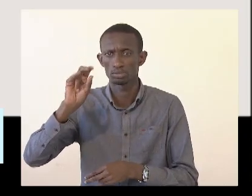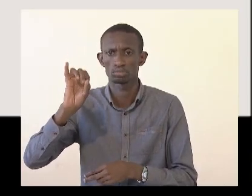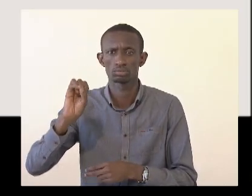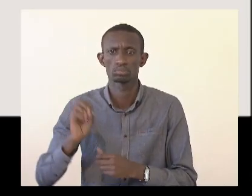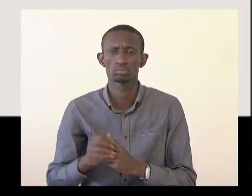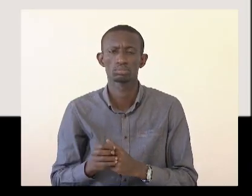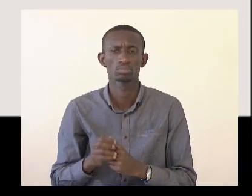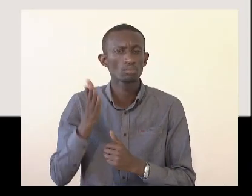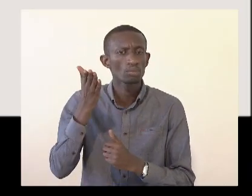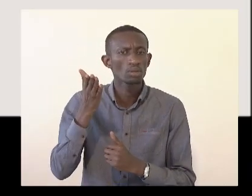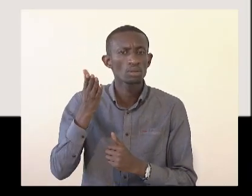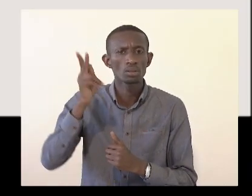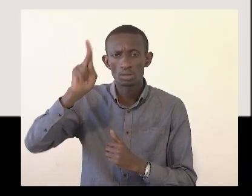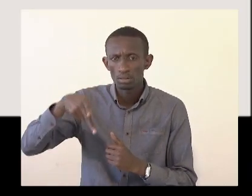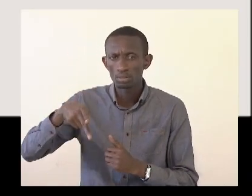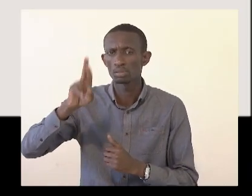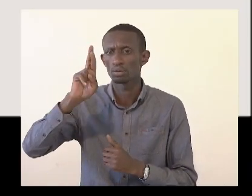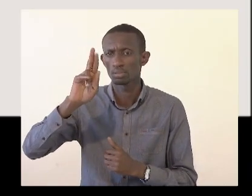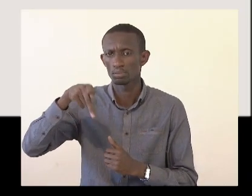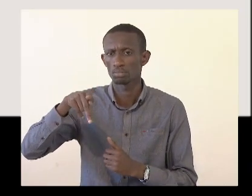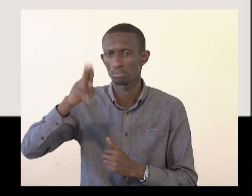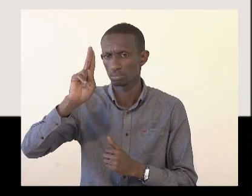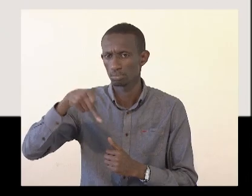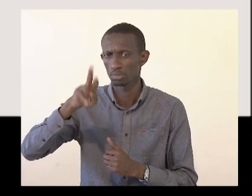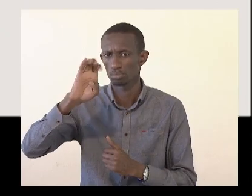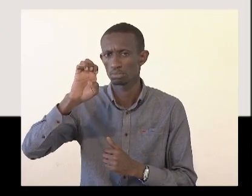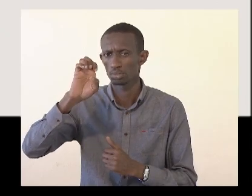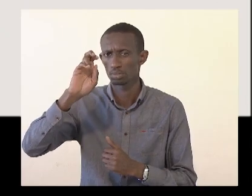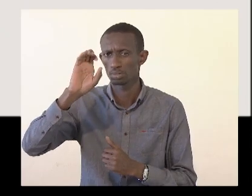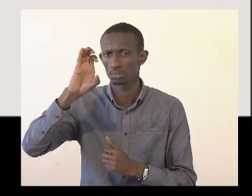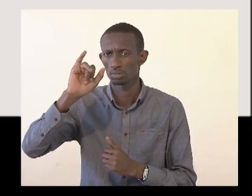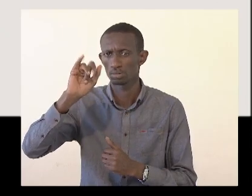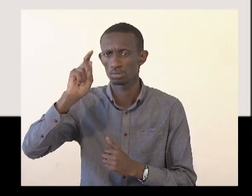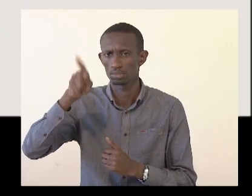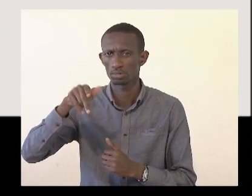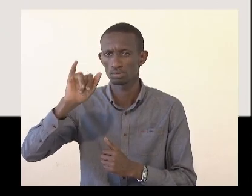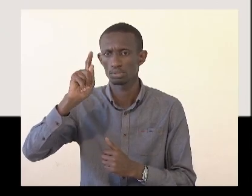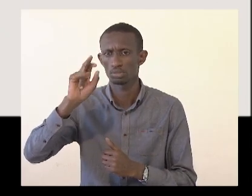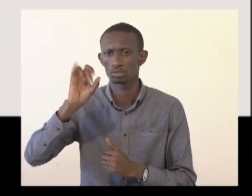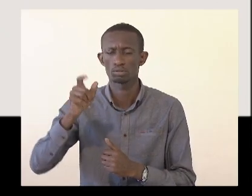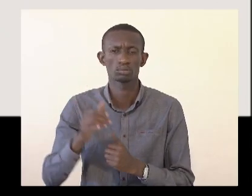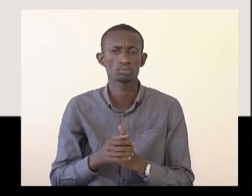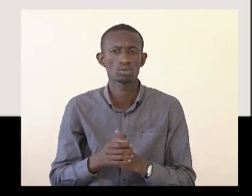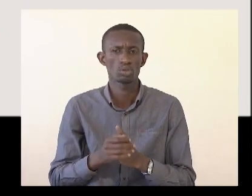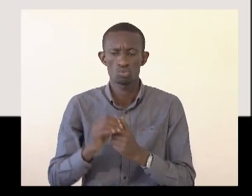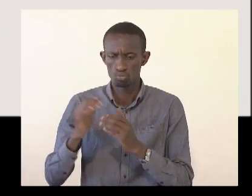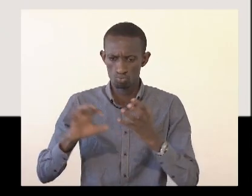In the precipitation reaction, we combine two aqueous solutions and we produce a solid.